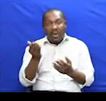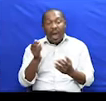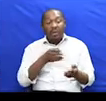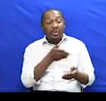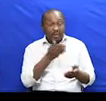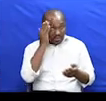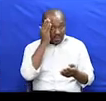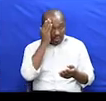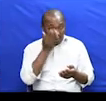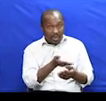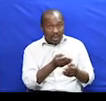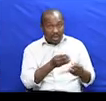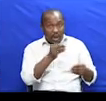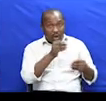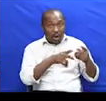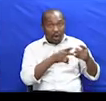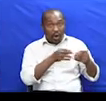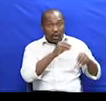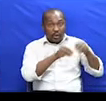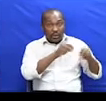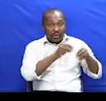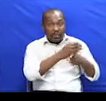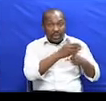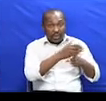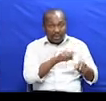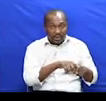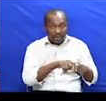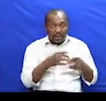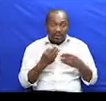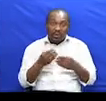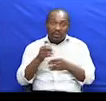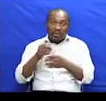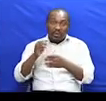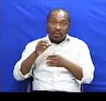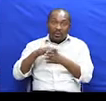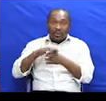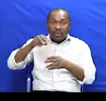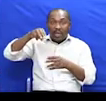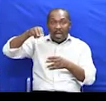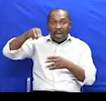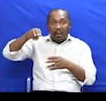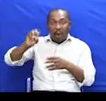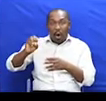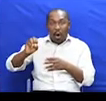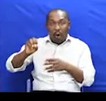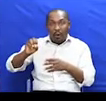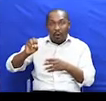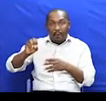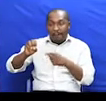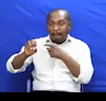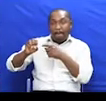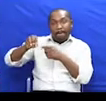a standard solution. Then using methyl orange as the indicator, after that they obtained a table of